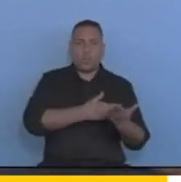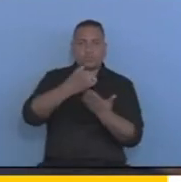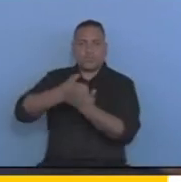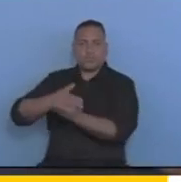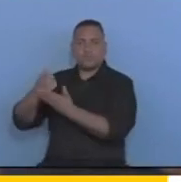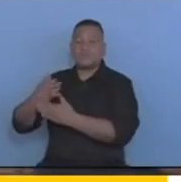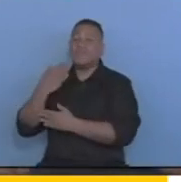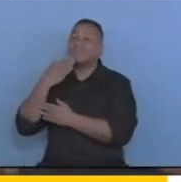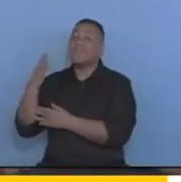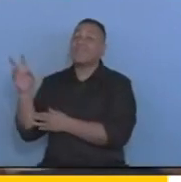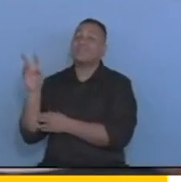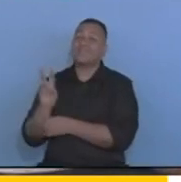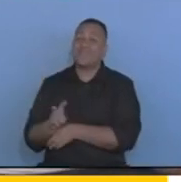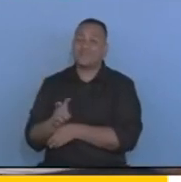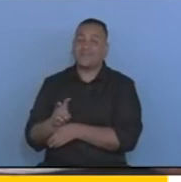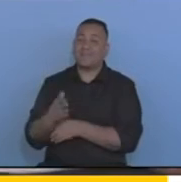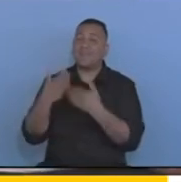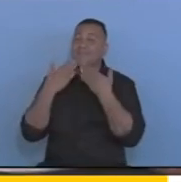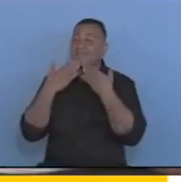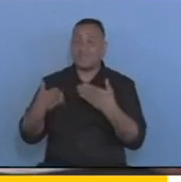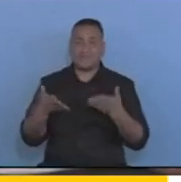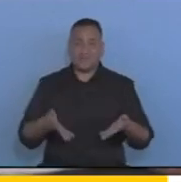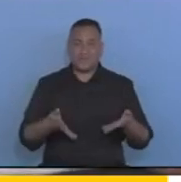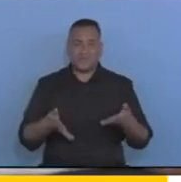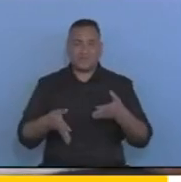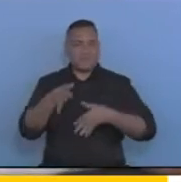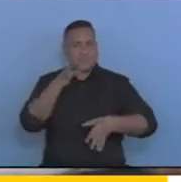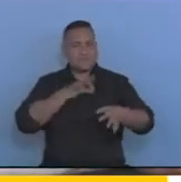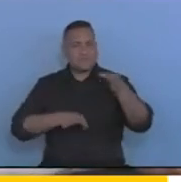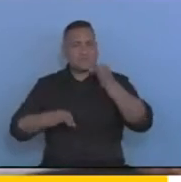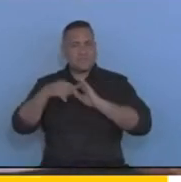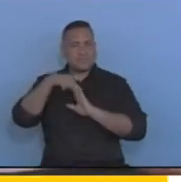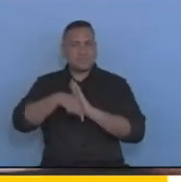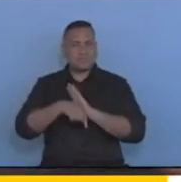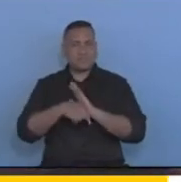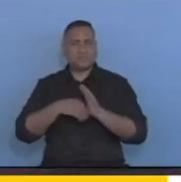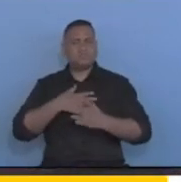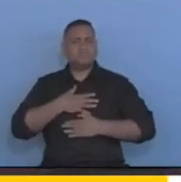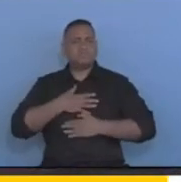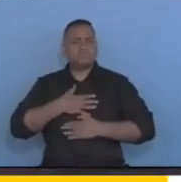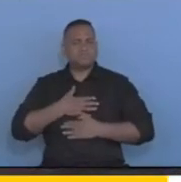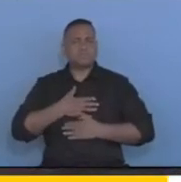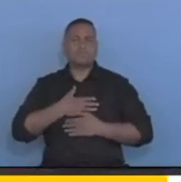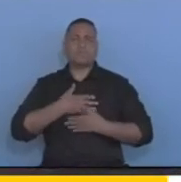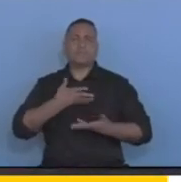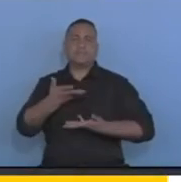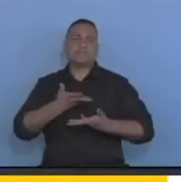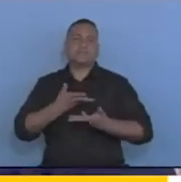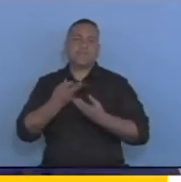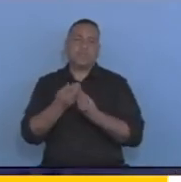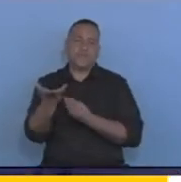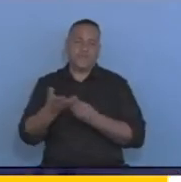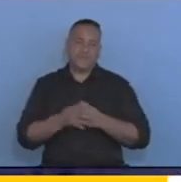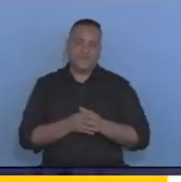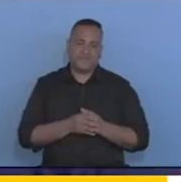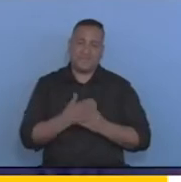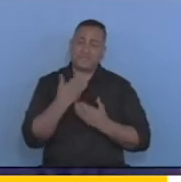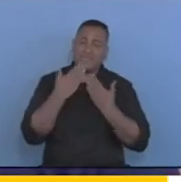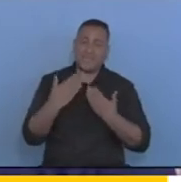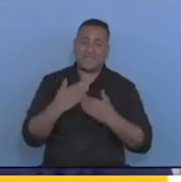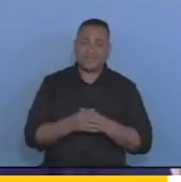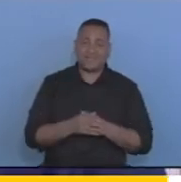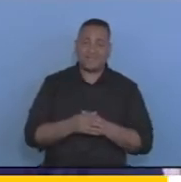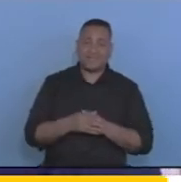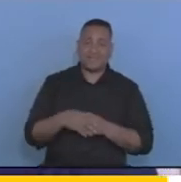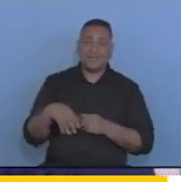you so much for being with us. Thank you. Absolute pleasure talking to you as well. Thank you very much. Zishe Godse, and of